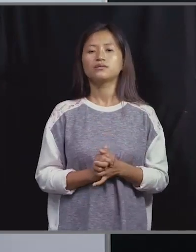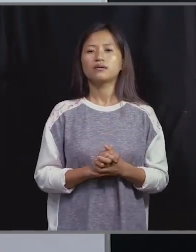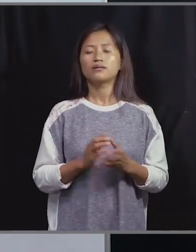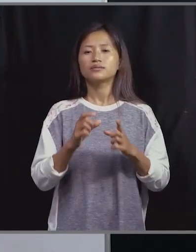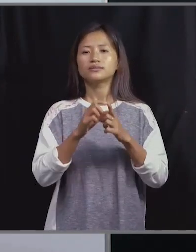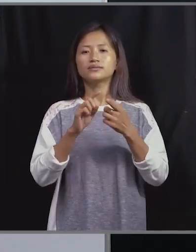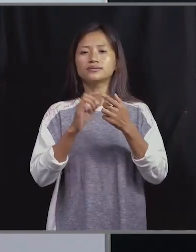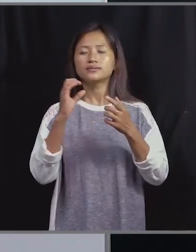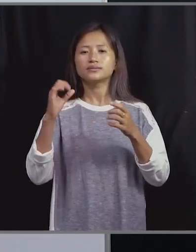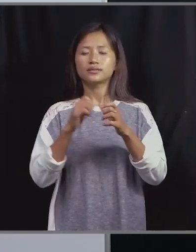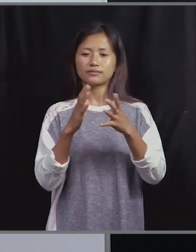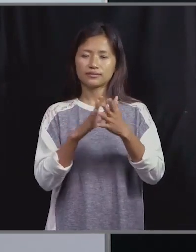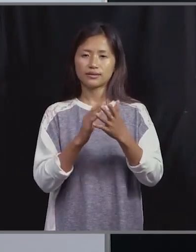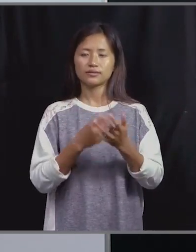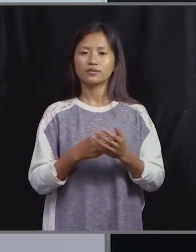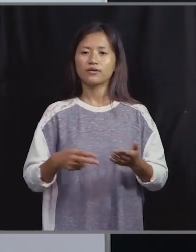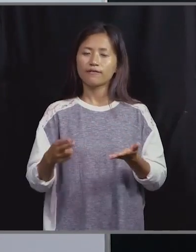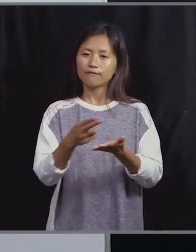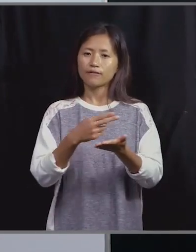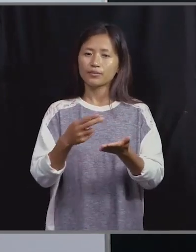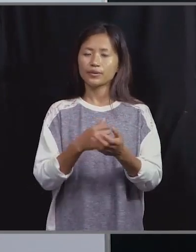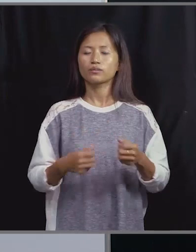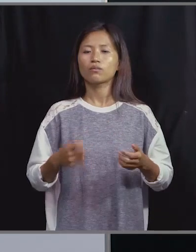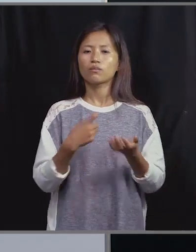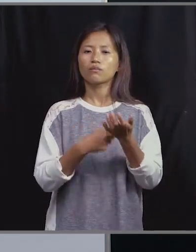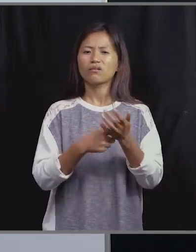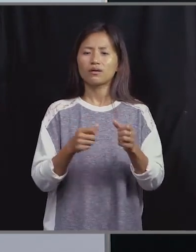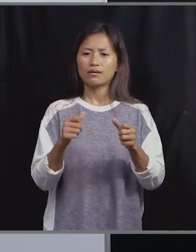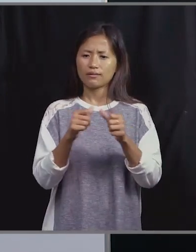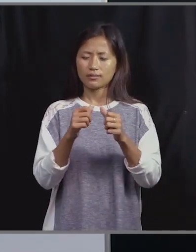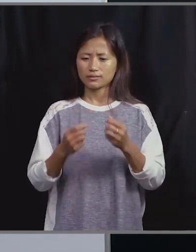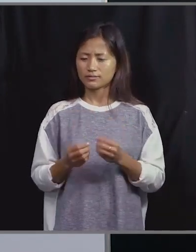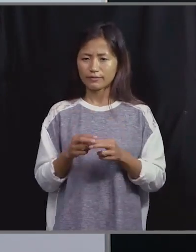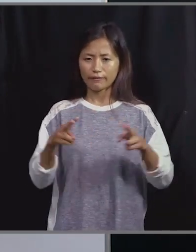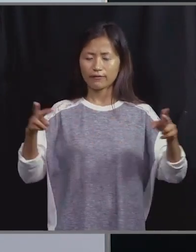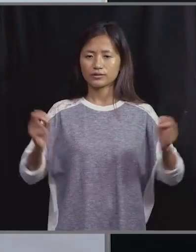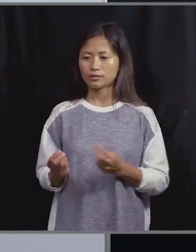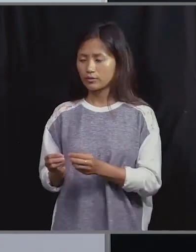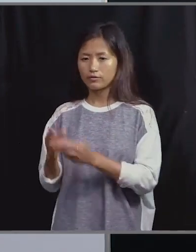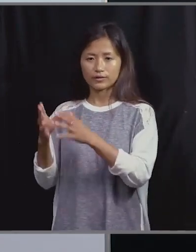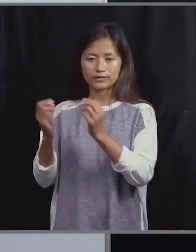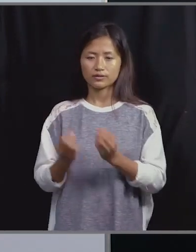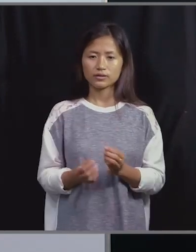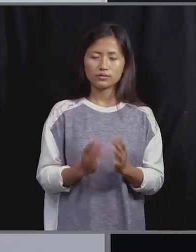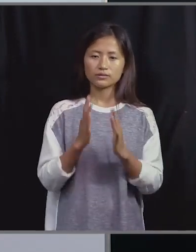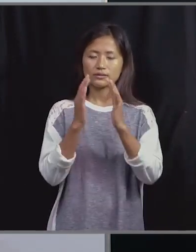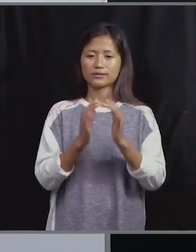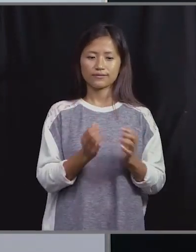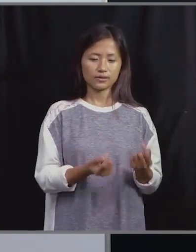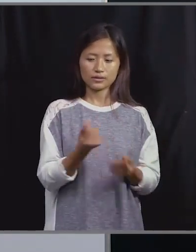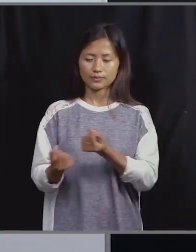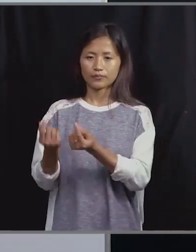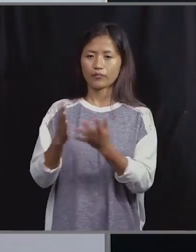Deccan riot is something related to farming or agriculture. So the agrarian riot which broke out in the